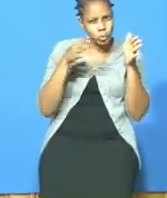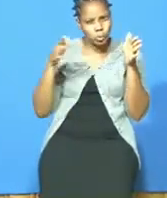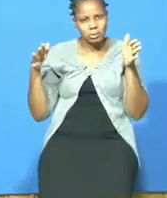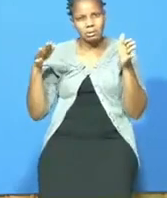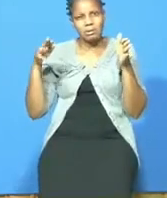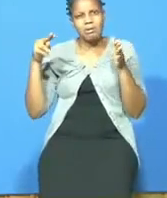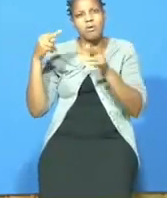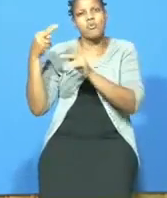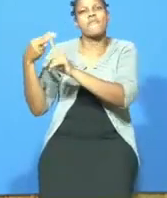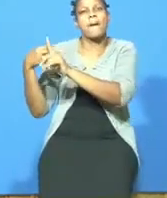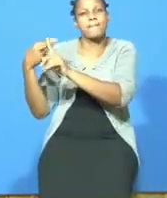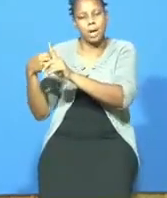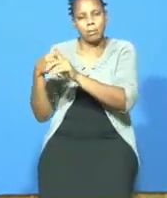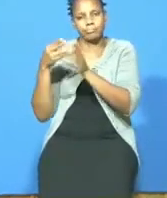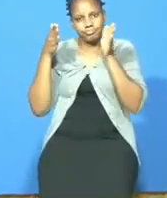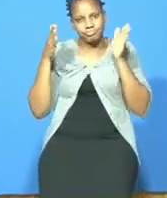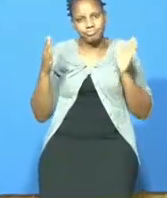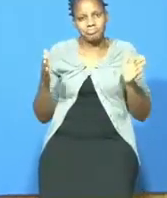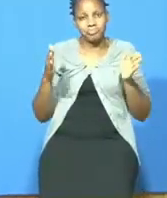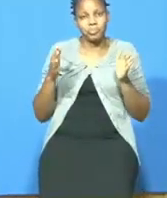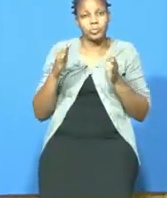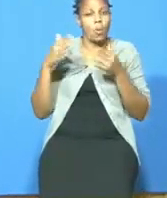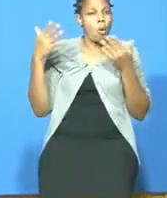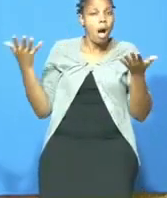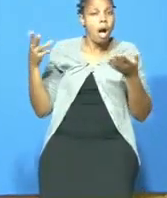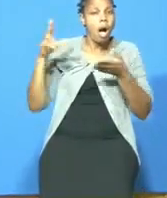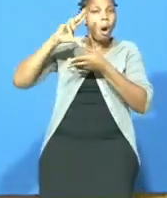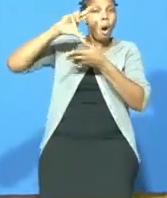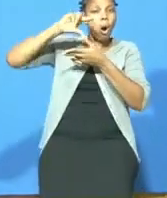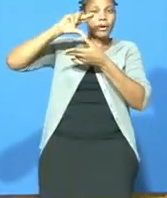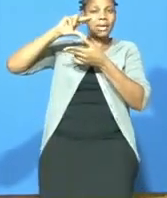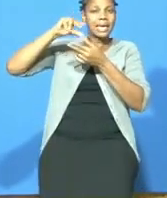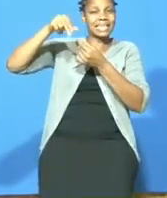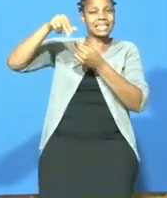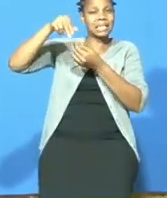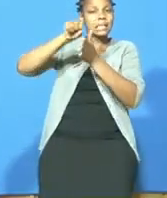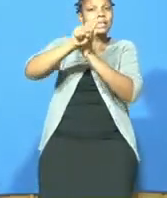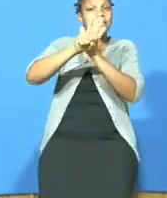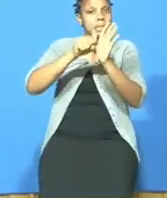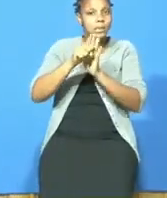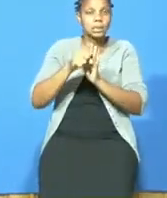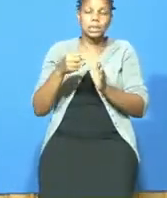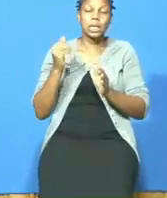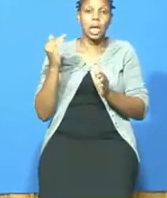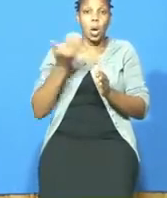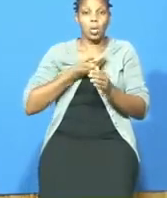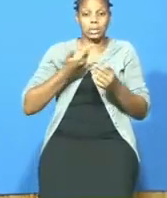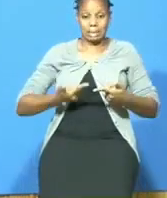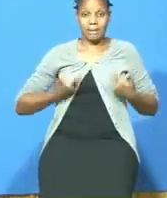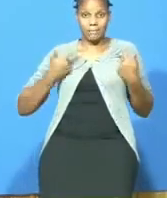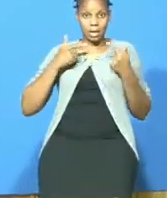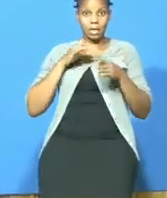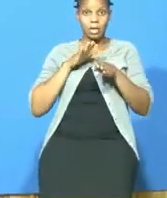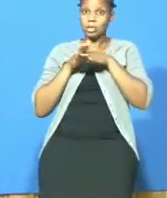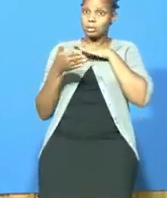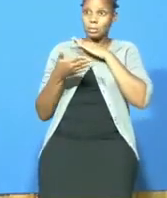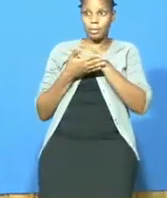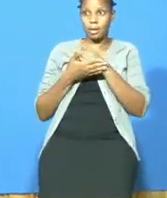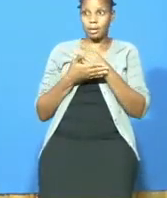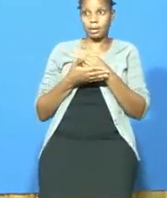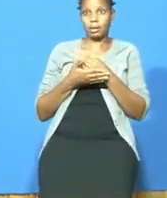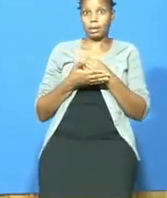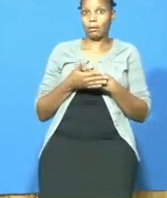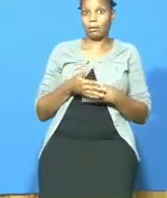Hurricane season. And those of us in Jamaica, we are not foreign